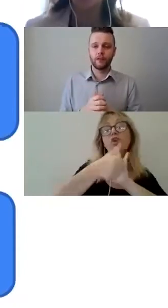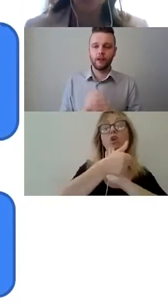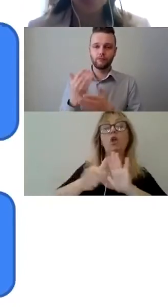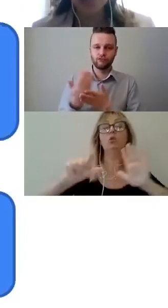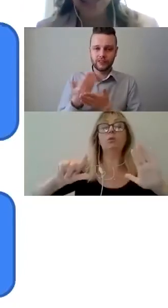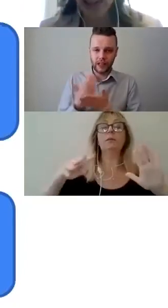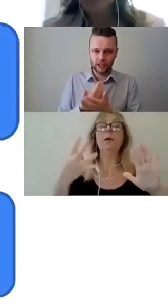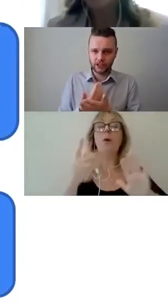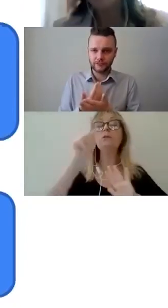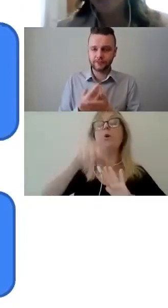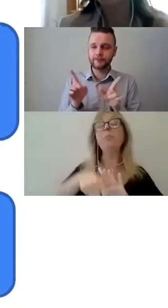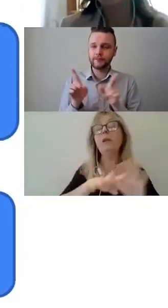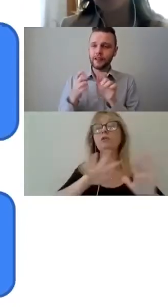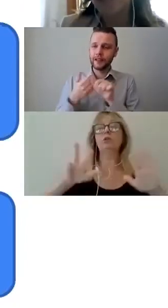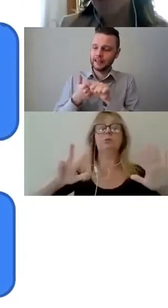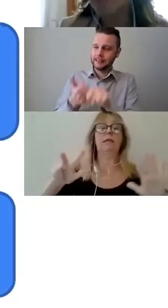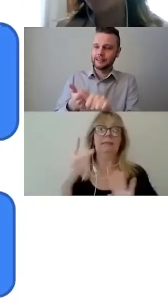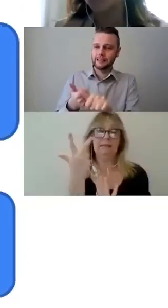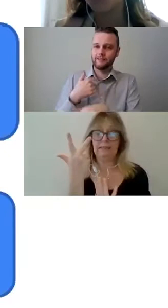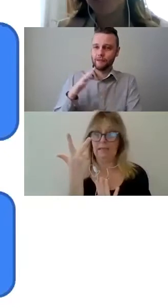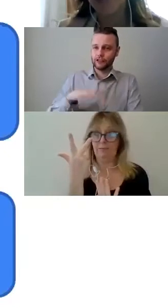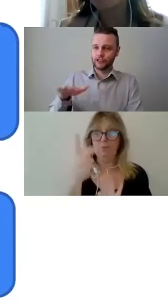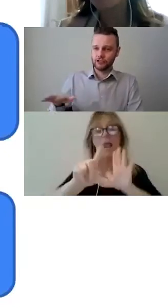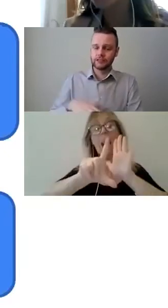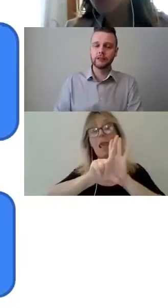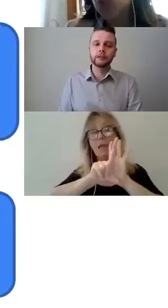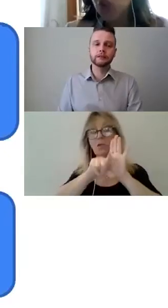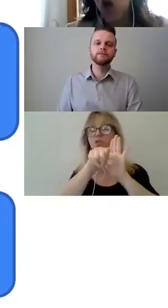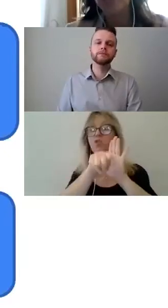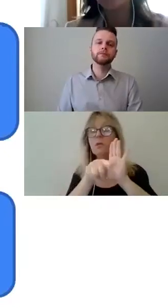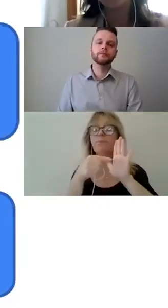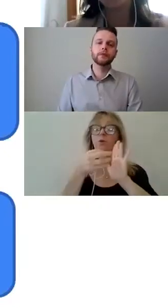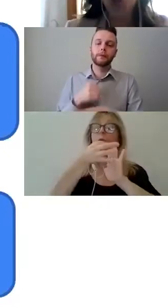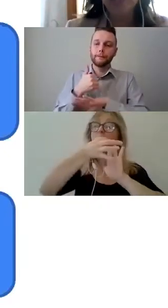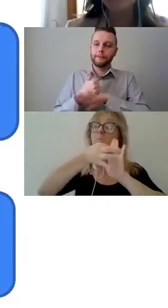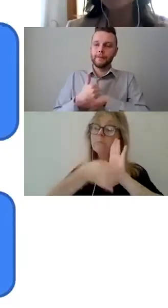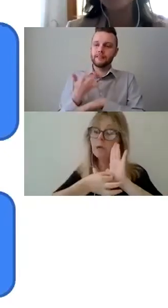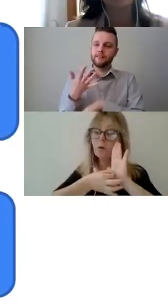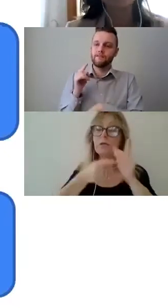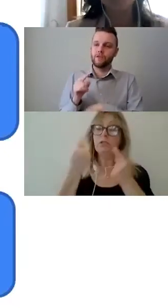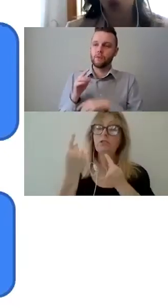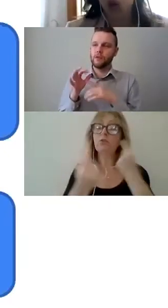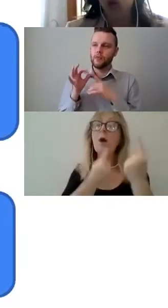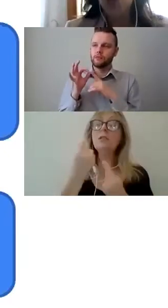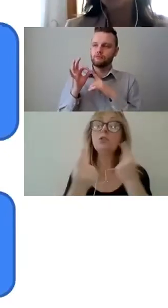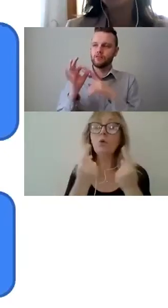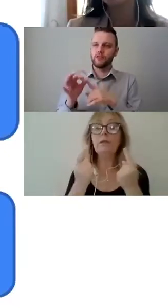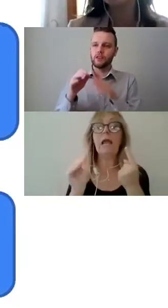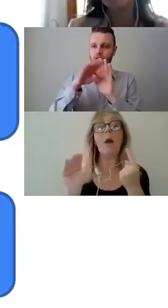protection and assistance to children based on the provisions by